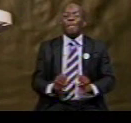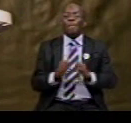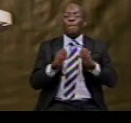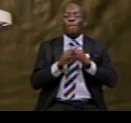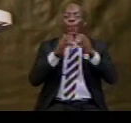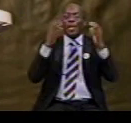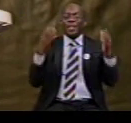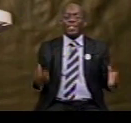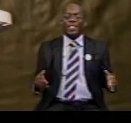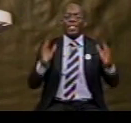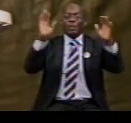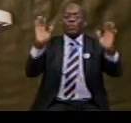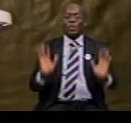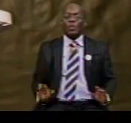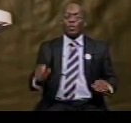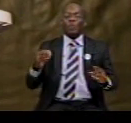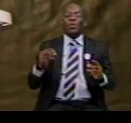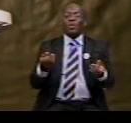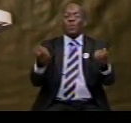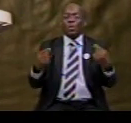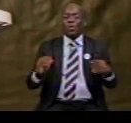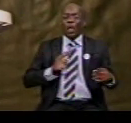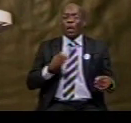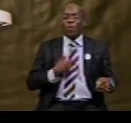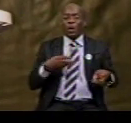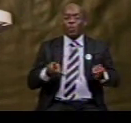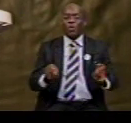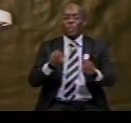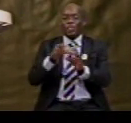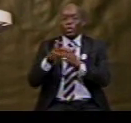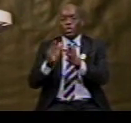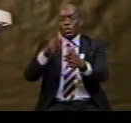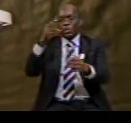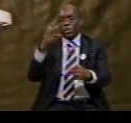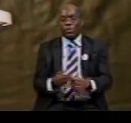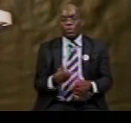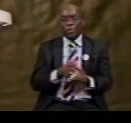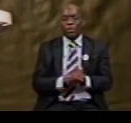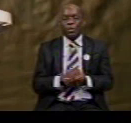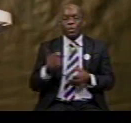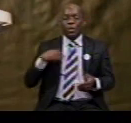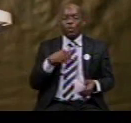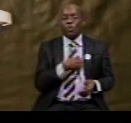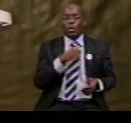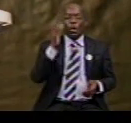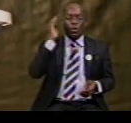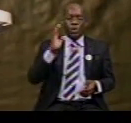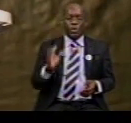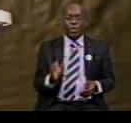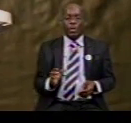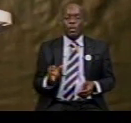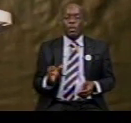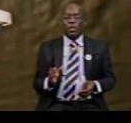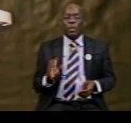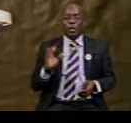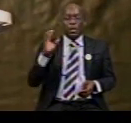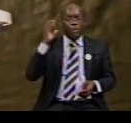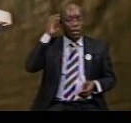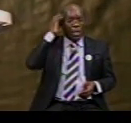our way in Jesus' name. We're going to listen to a few testimonies